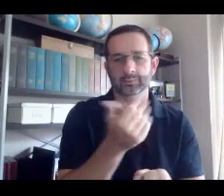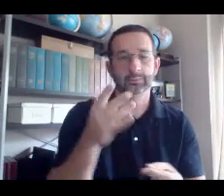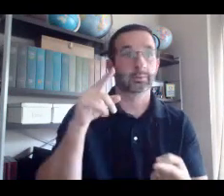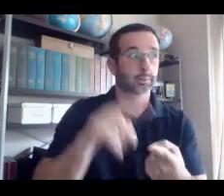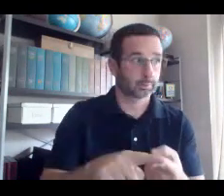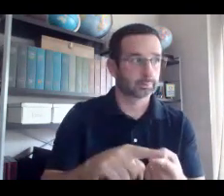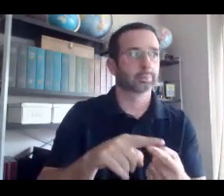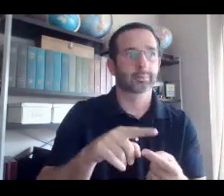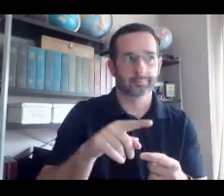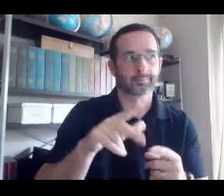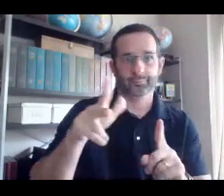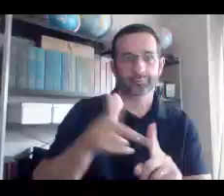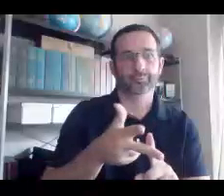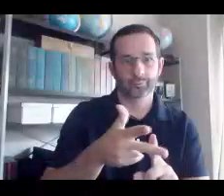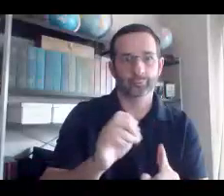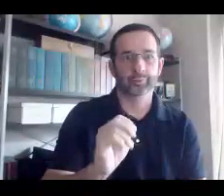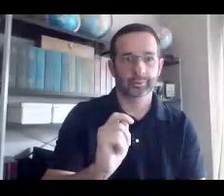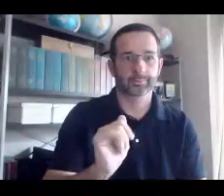to the supervisor.